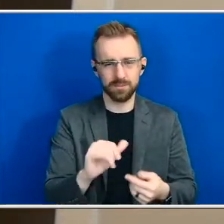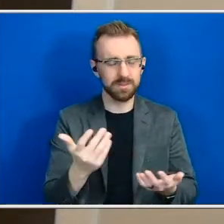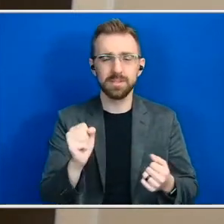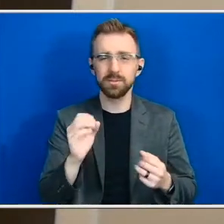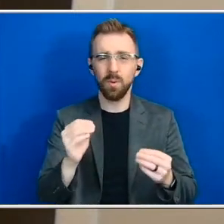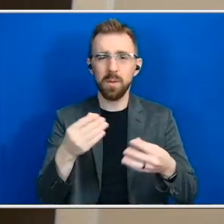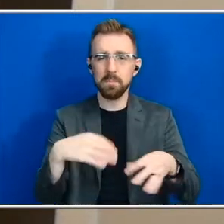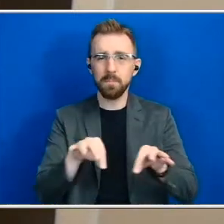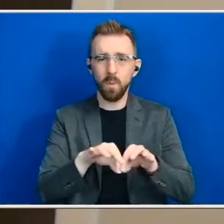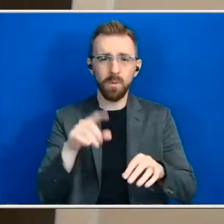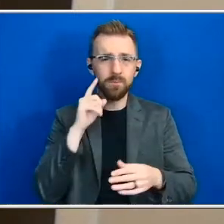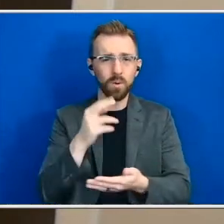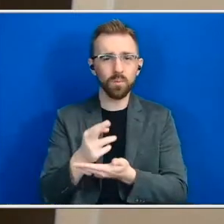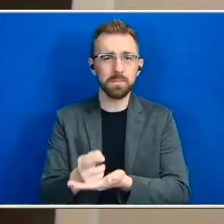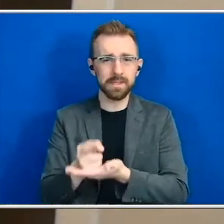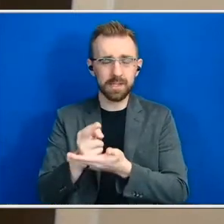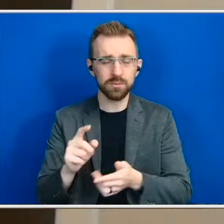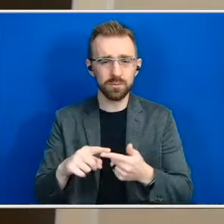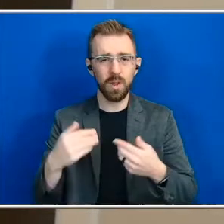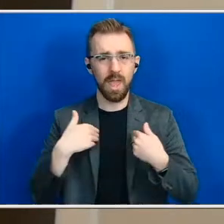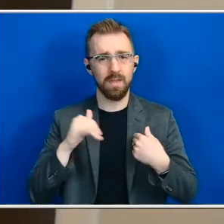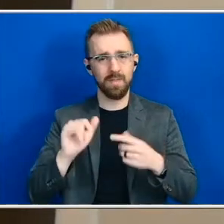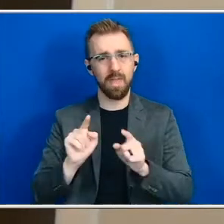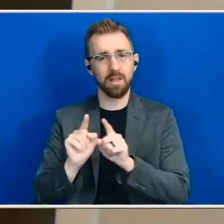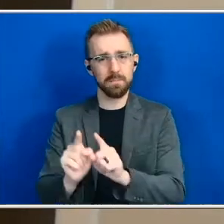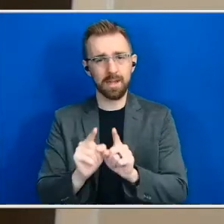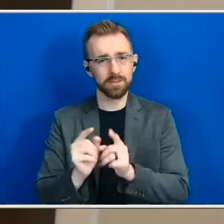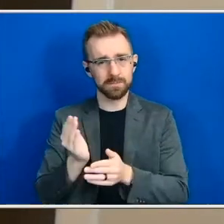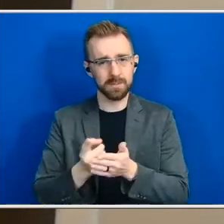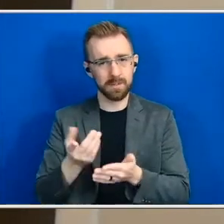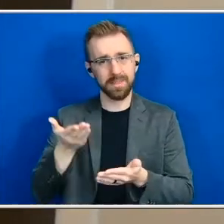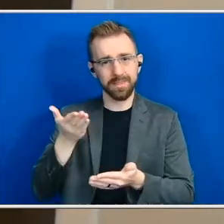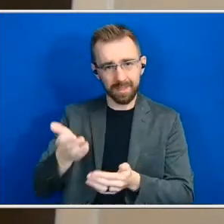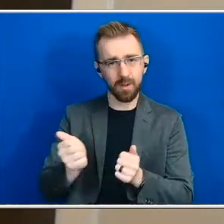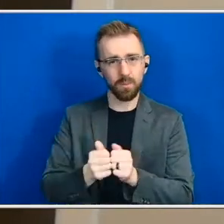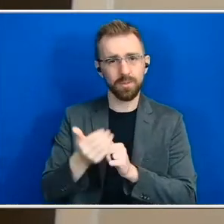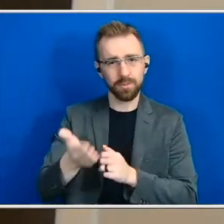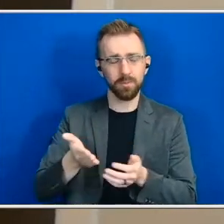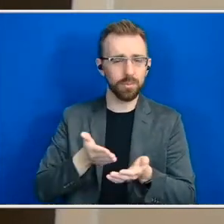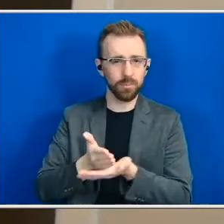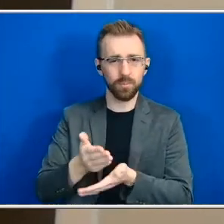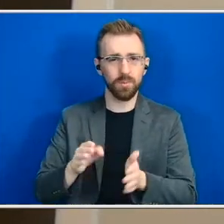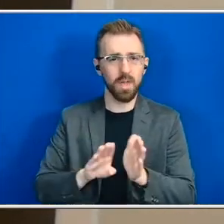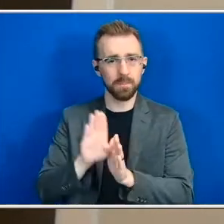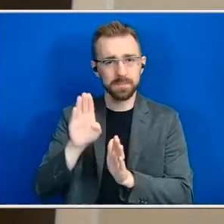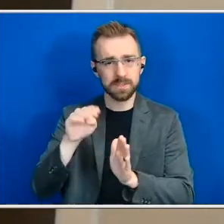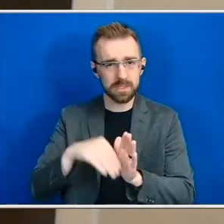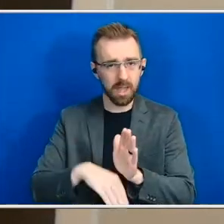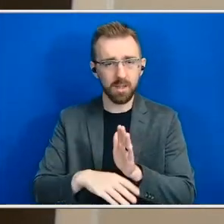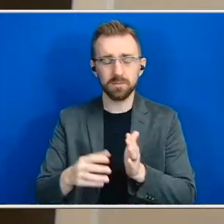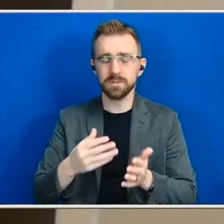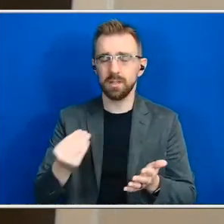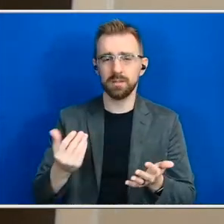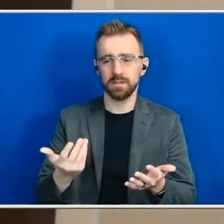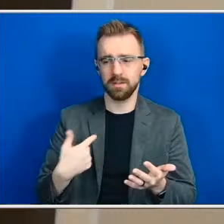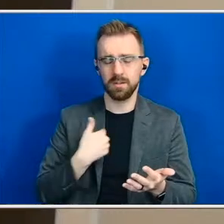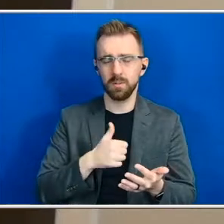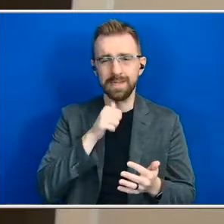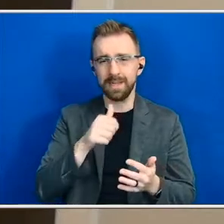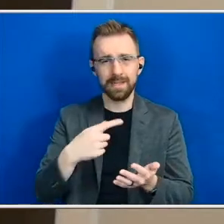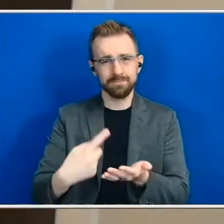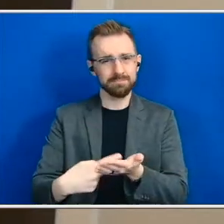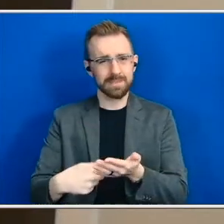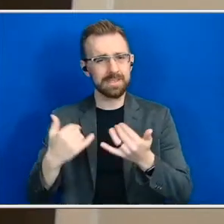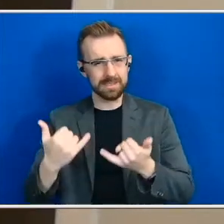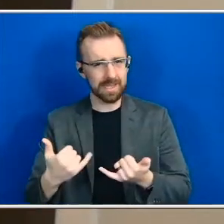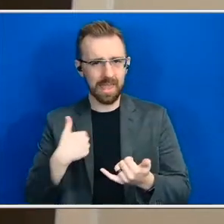of the rehabilitation to have that companionship, somebody by your side through the ups and downs. And, you know, we didn't get into it today, and, you know, I don't